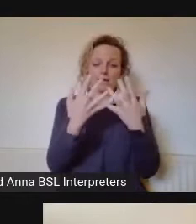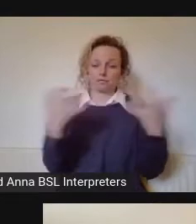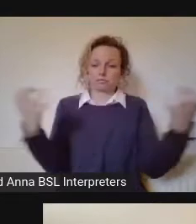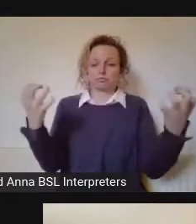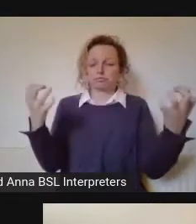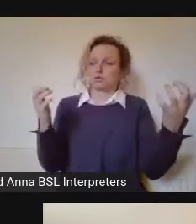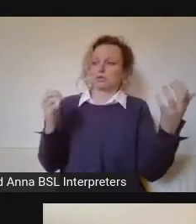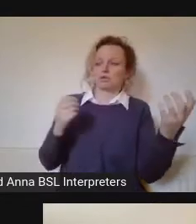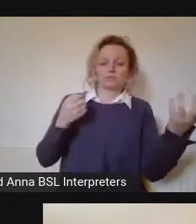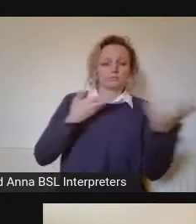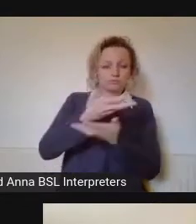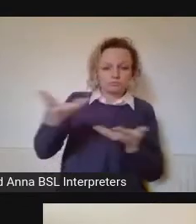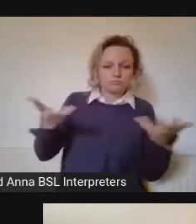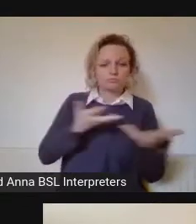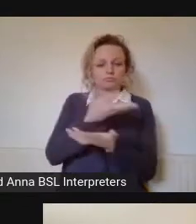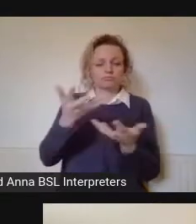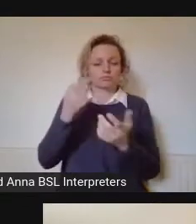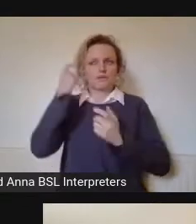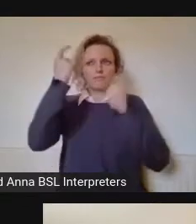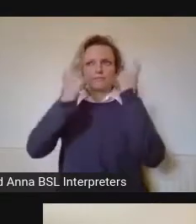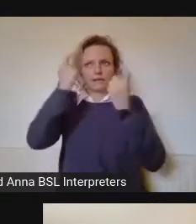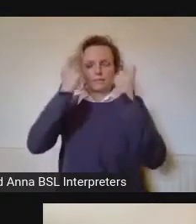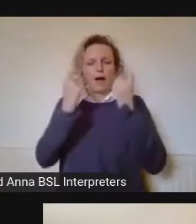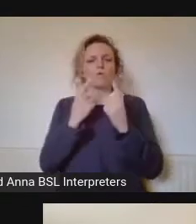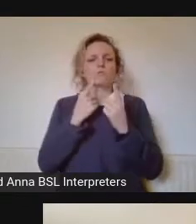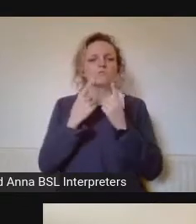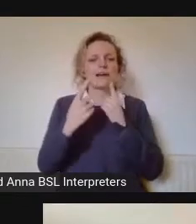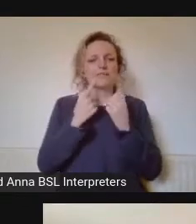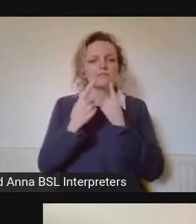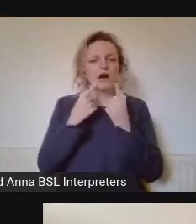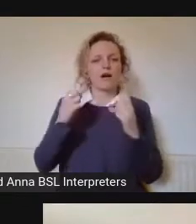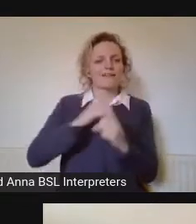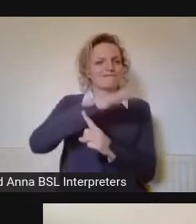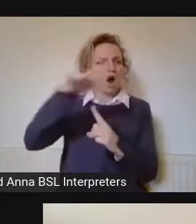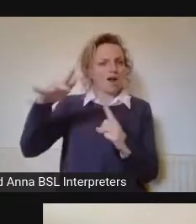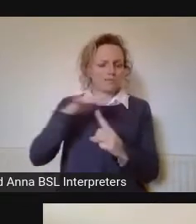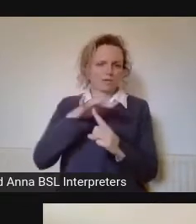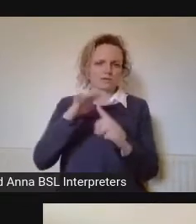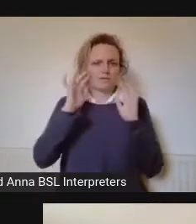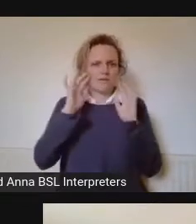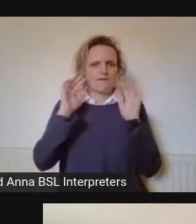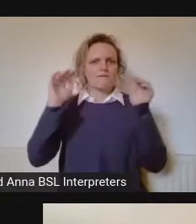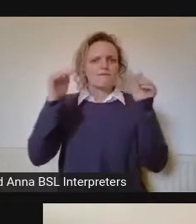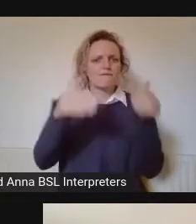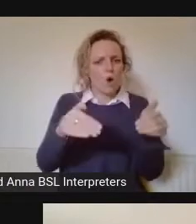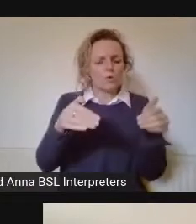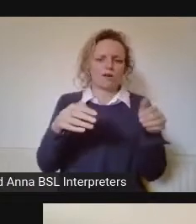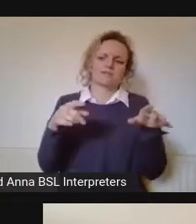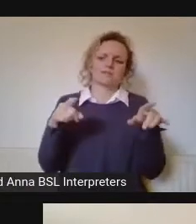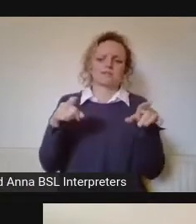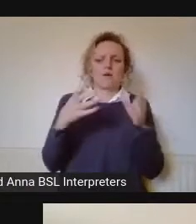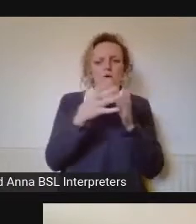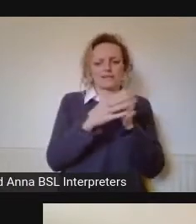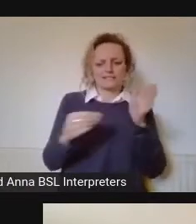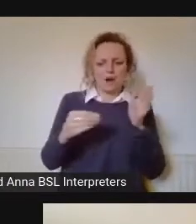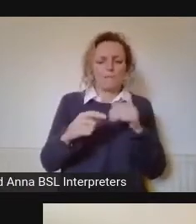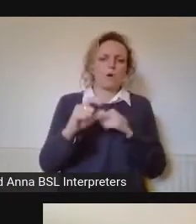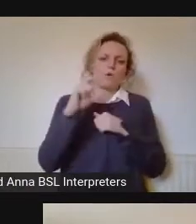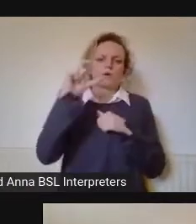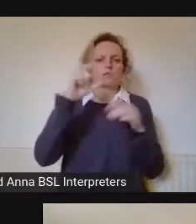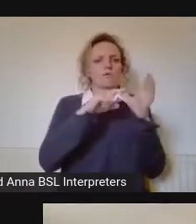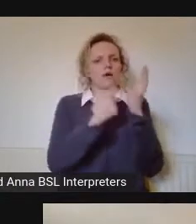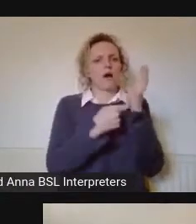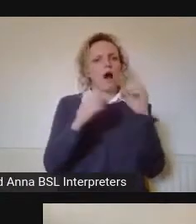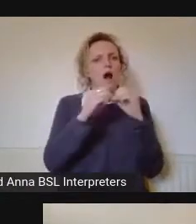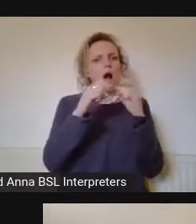data and the environment also centers quite a lot on things like carbon counting and how